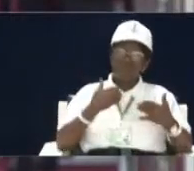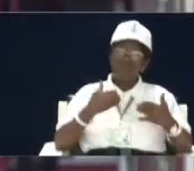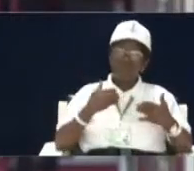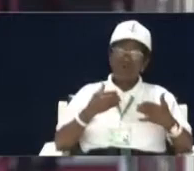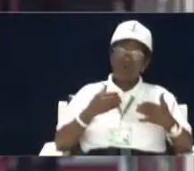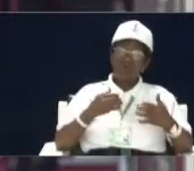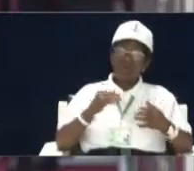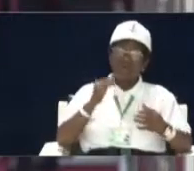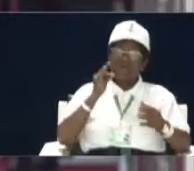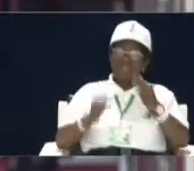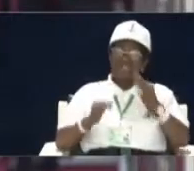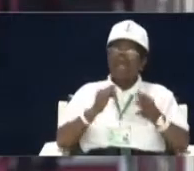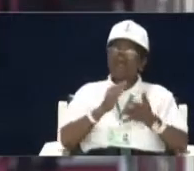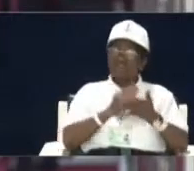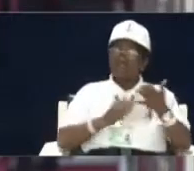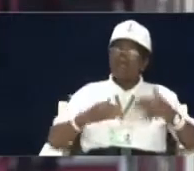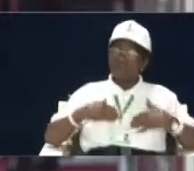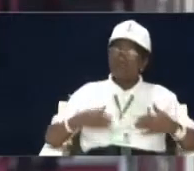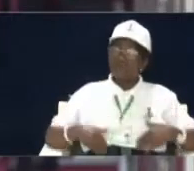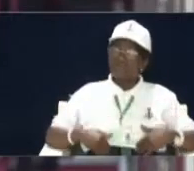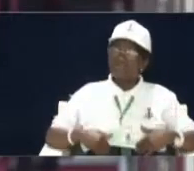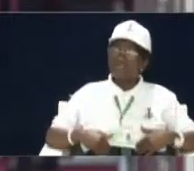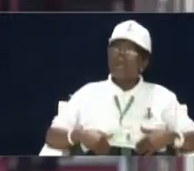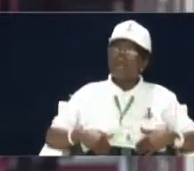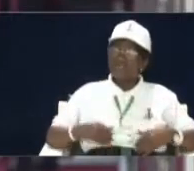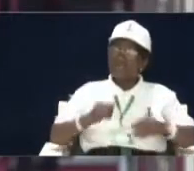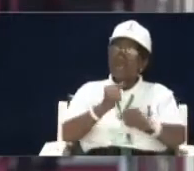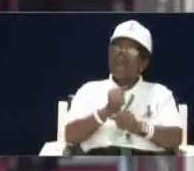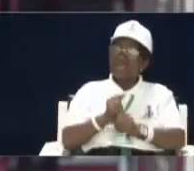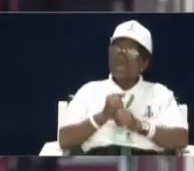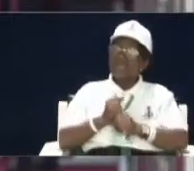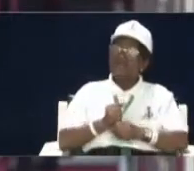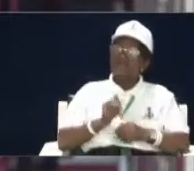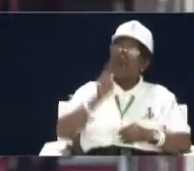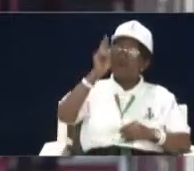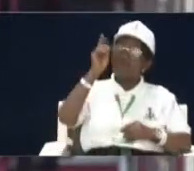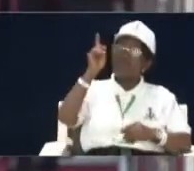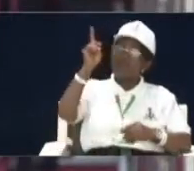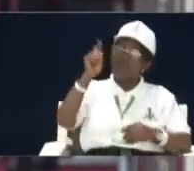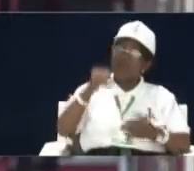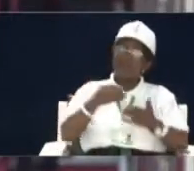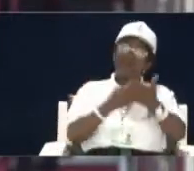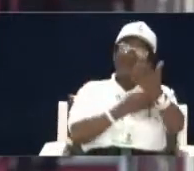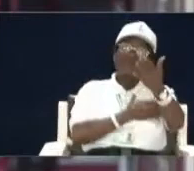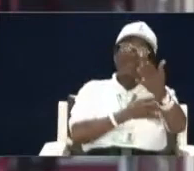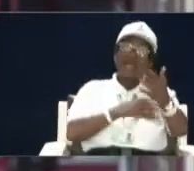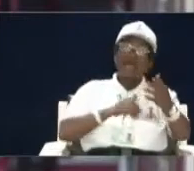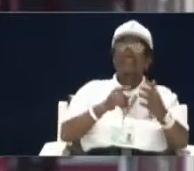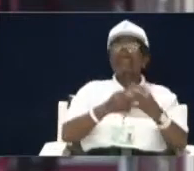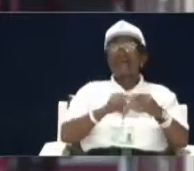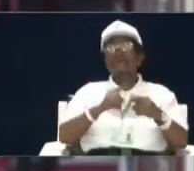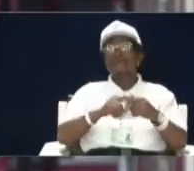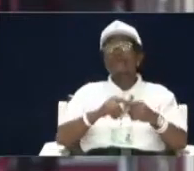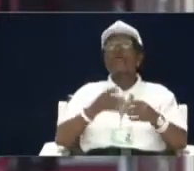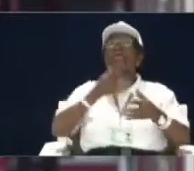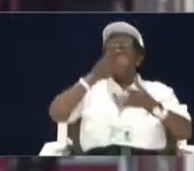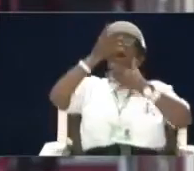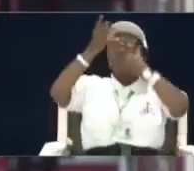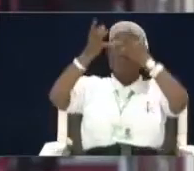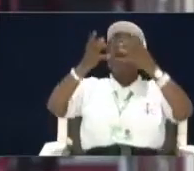if somebody should get up one morning and begin to shout and to praise